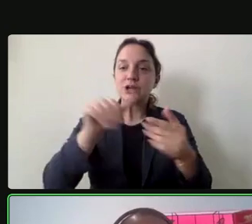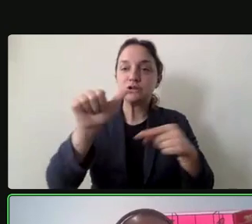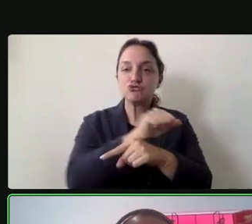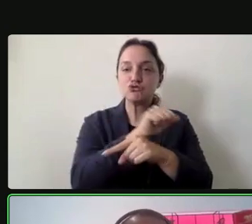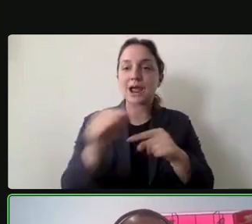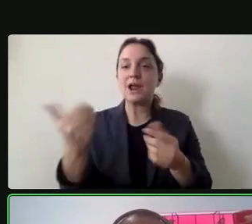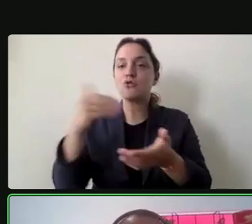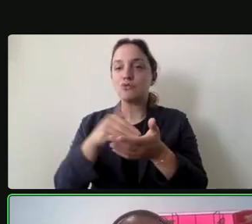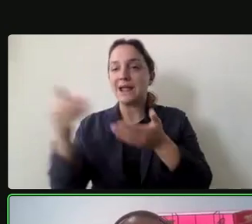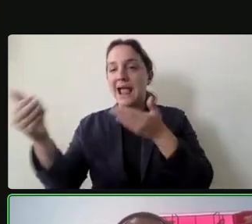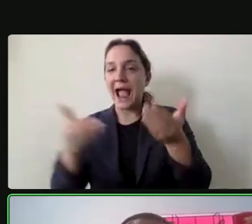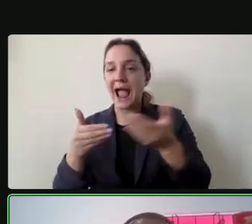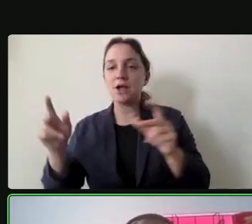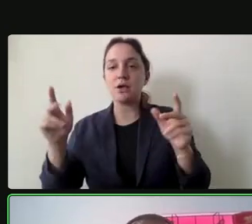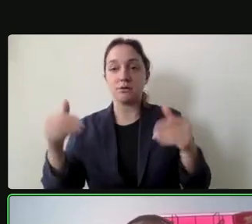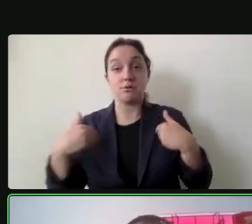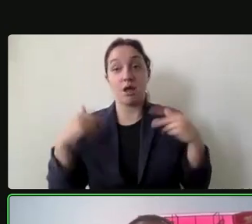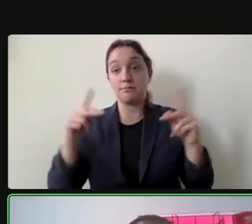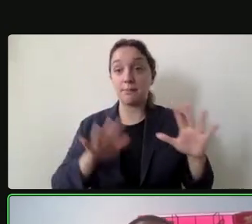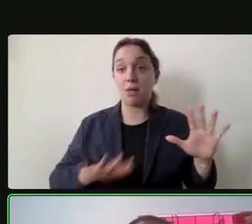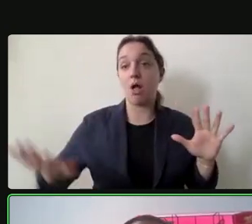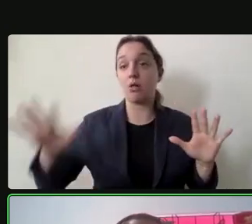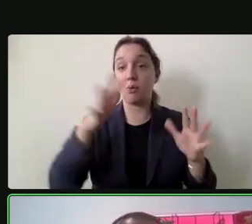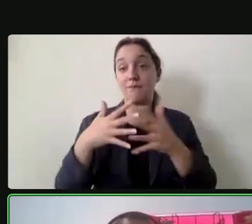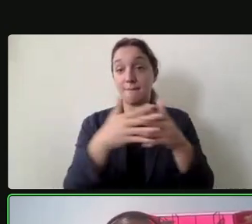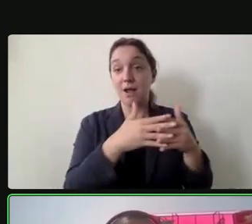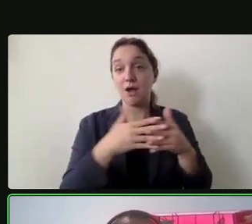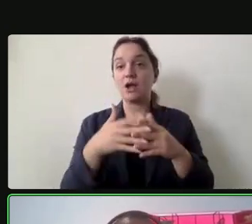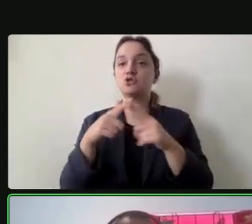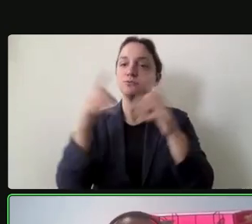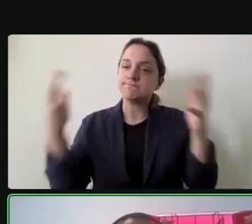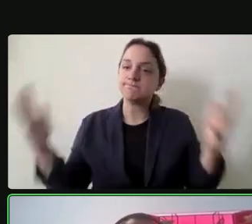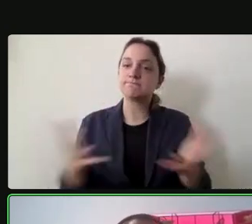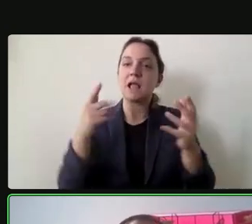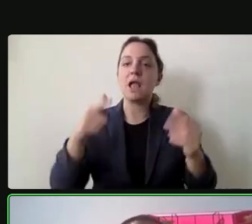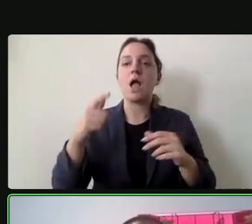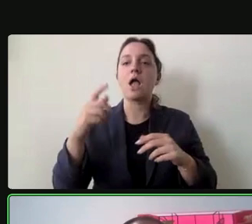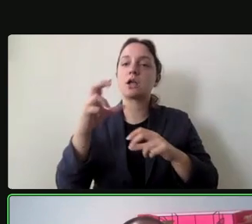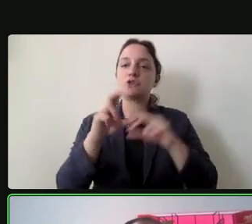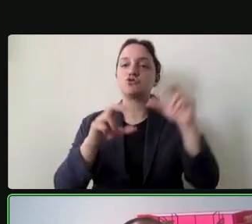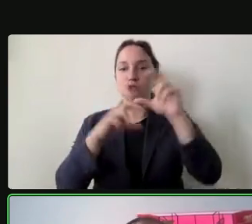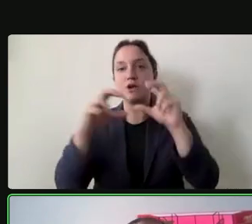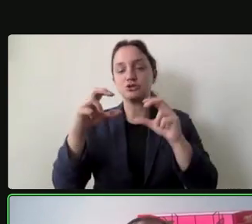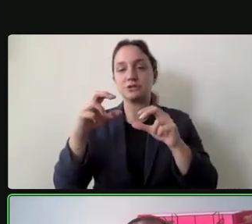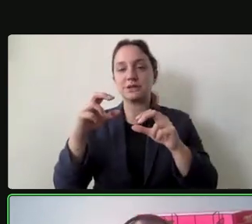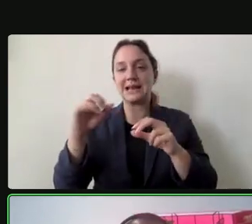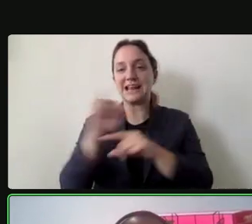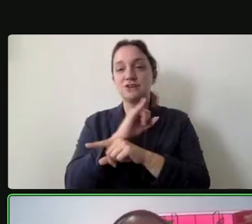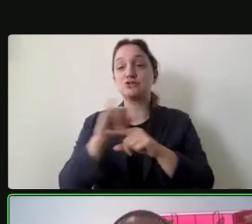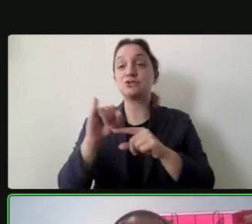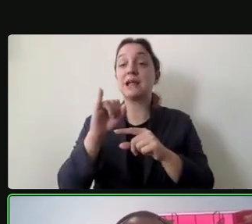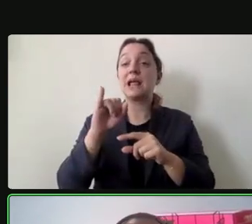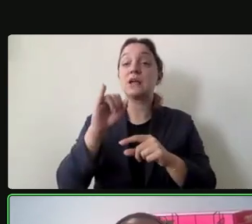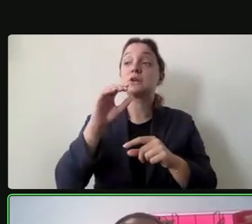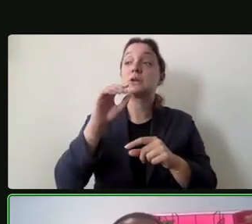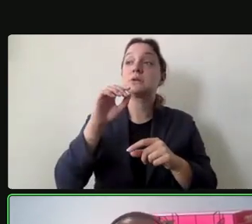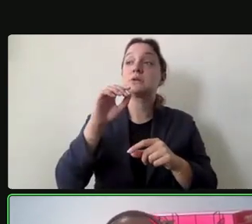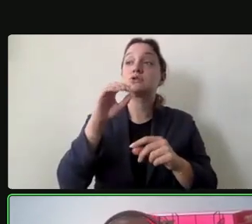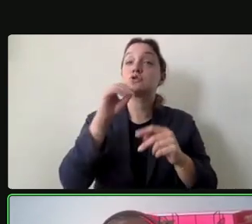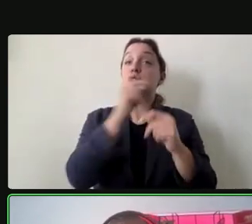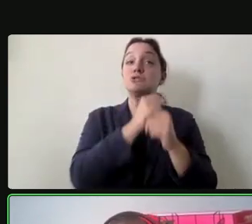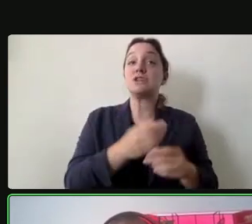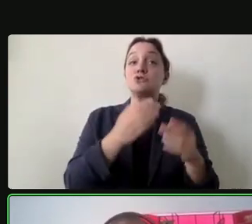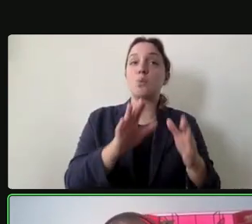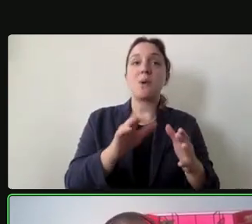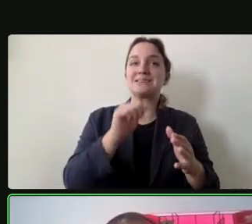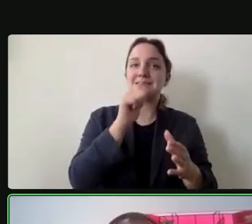young people across America to reinvigorate our construction industry and make it a tech-enabled green construction industry that uses